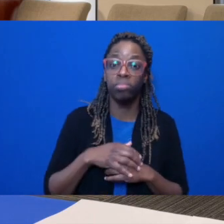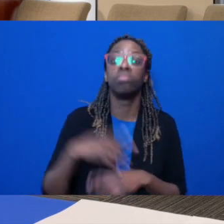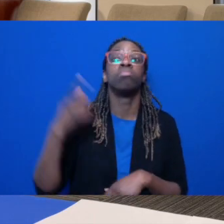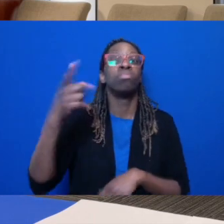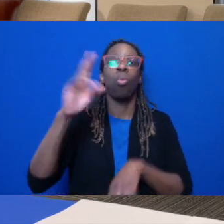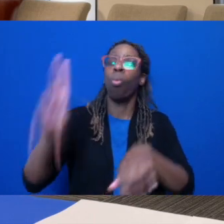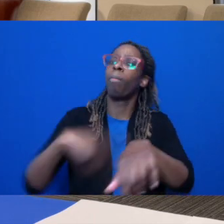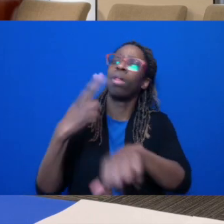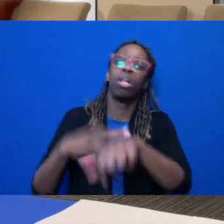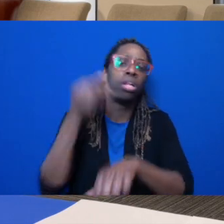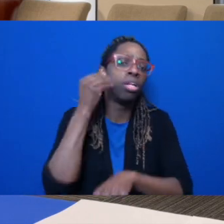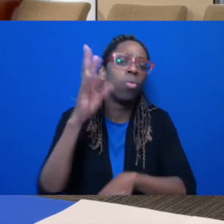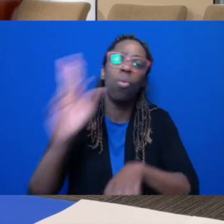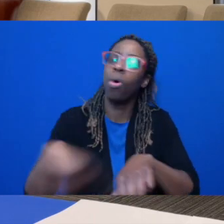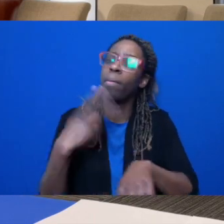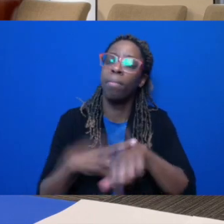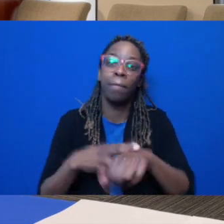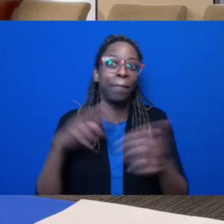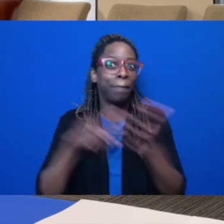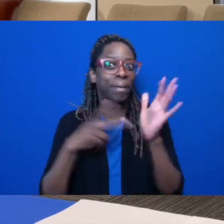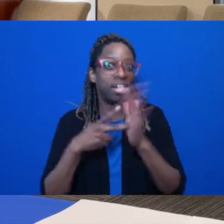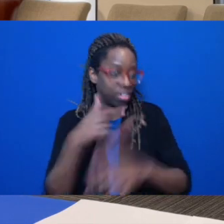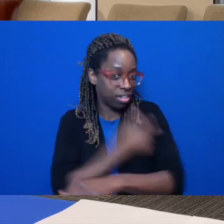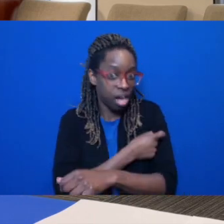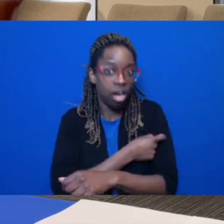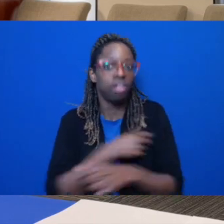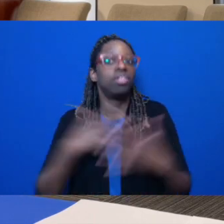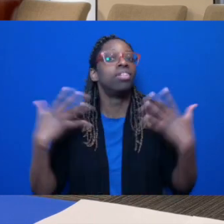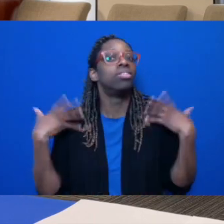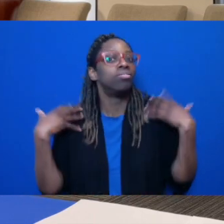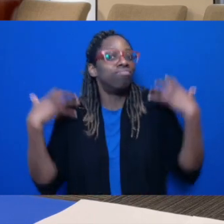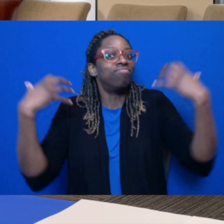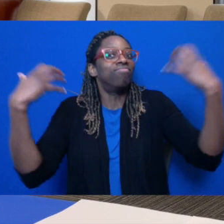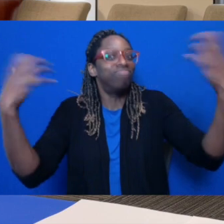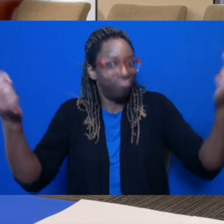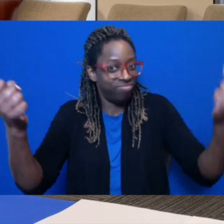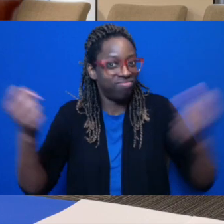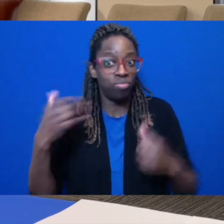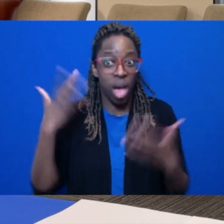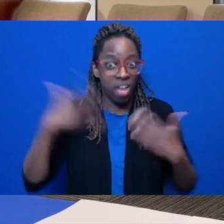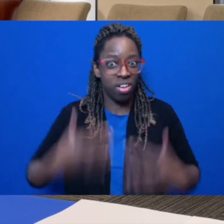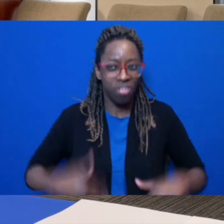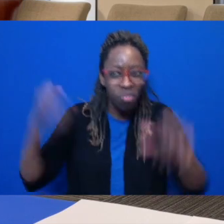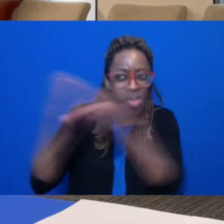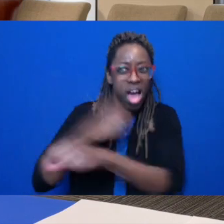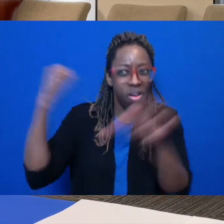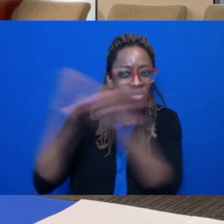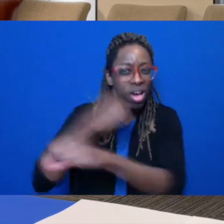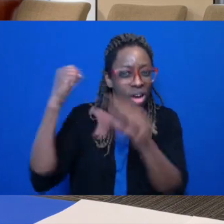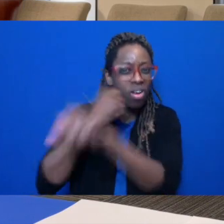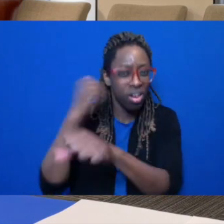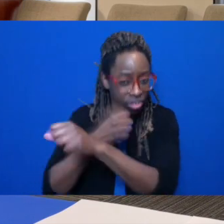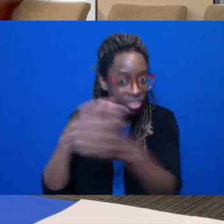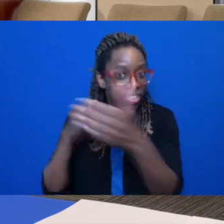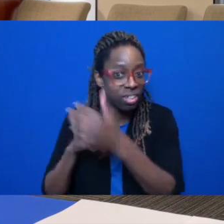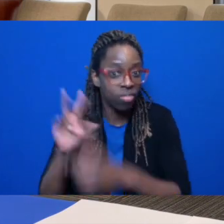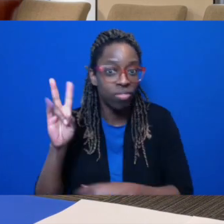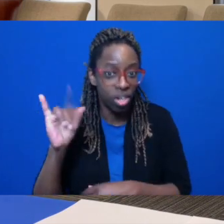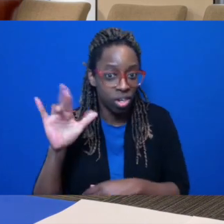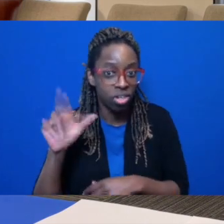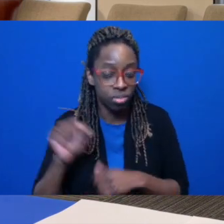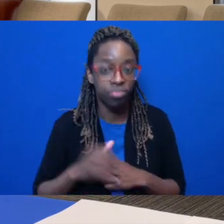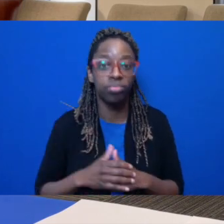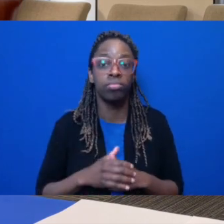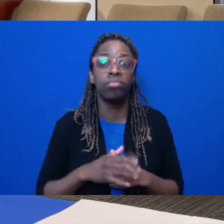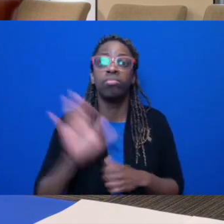we haven't seen anything unexpected. Some people may also see in the news is that there's a very small, rare subset of people that actually have